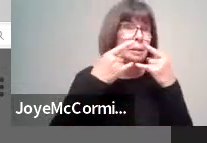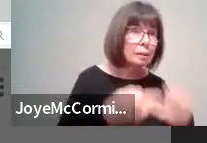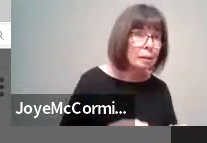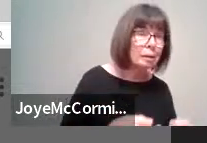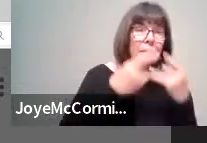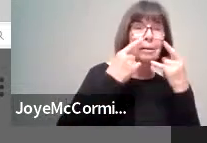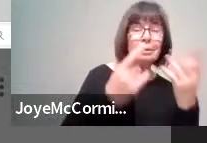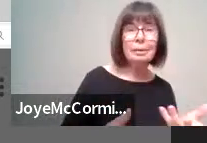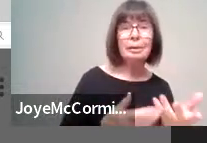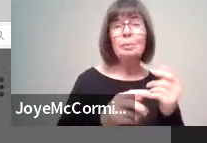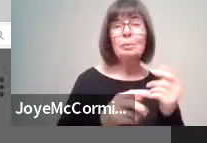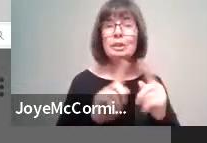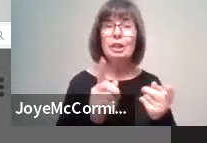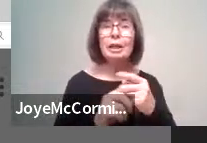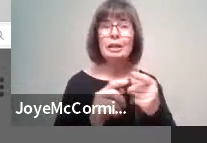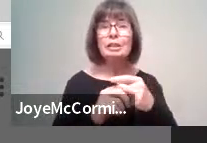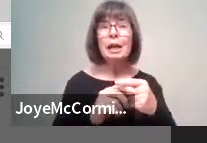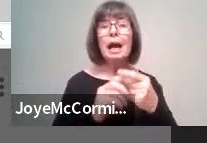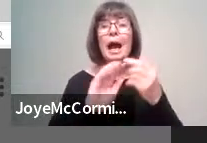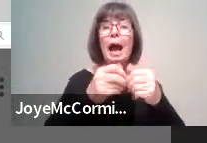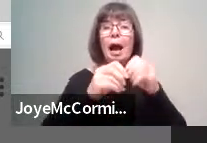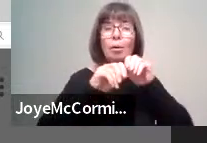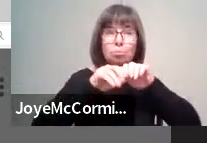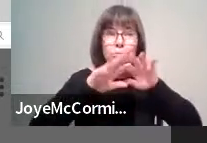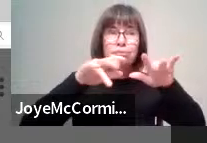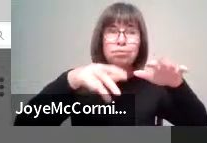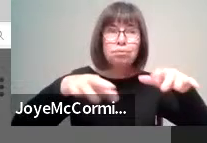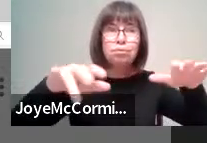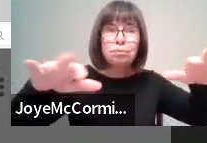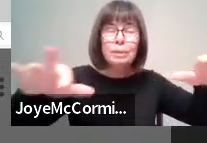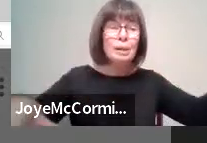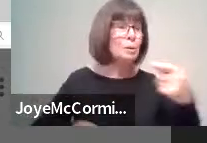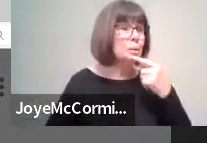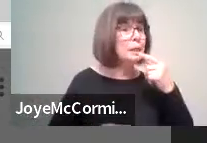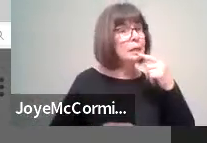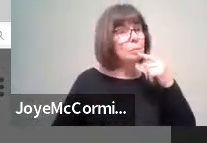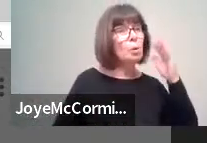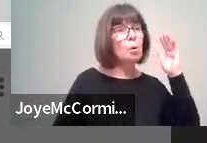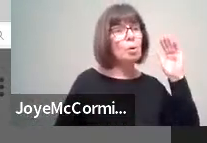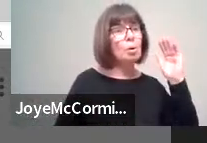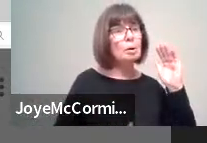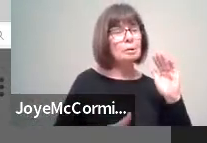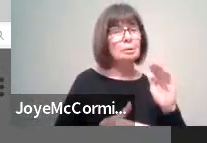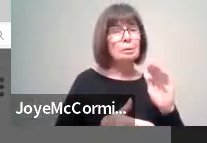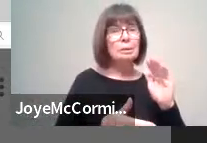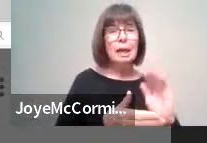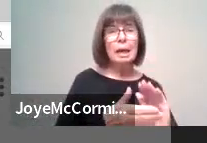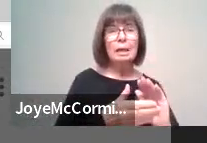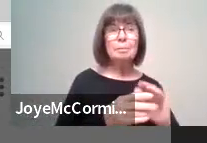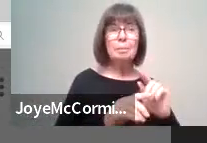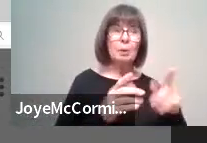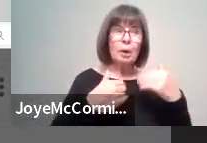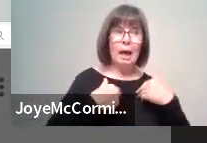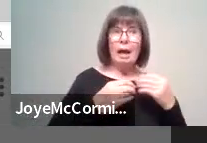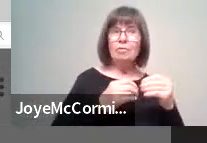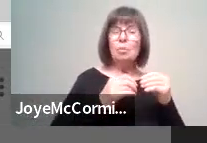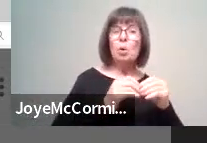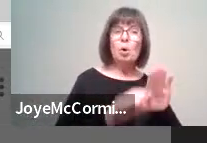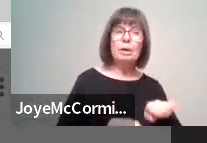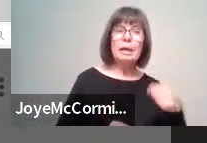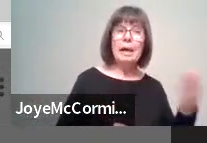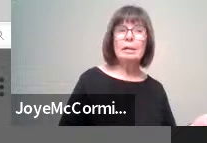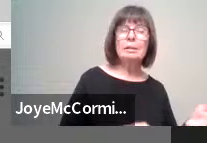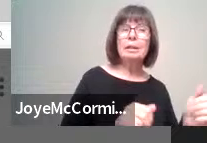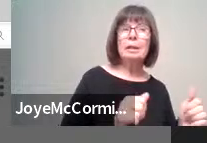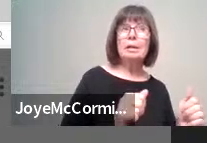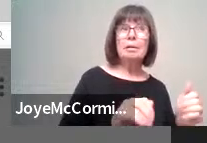high community transmission, right? We've said it's milder, even though we're actually having more deaths than we had during Delta, which was our other, you know, our most